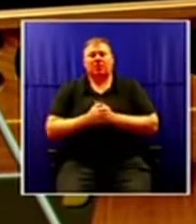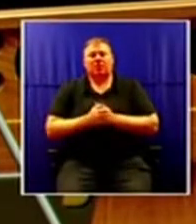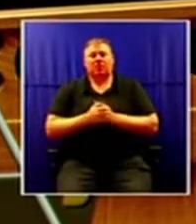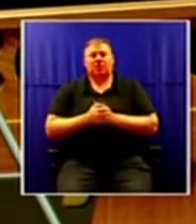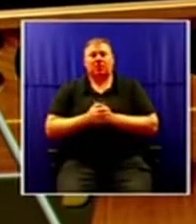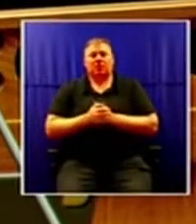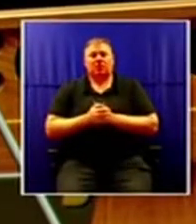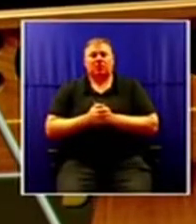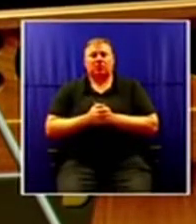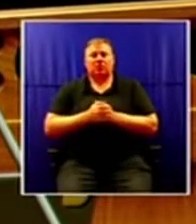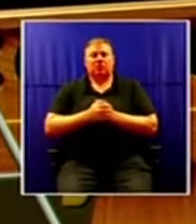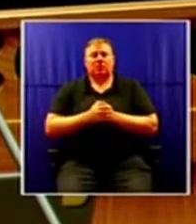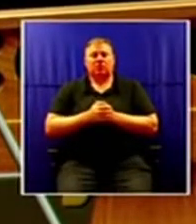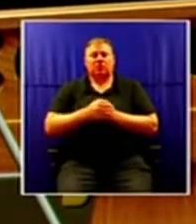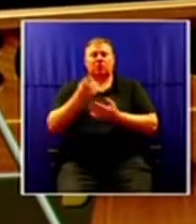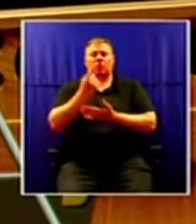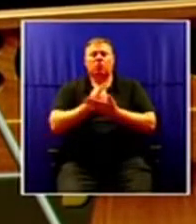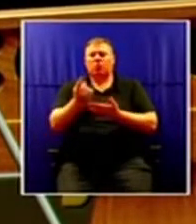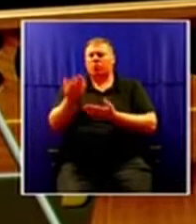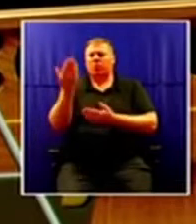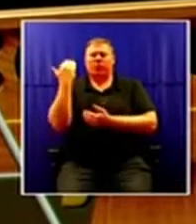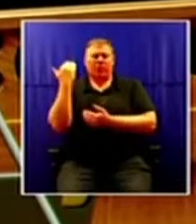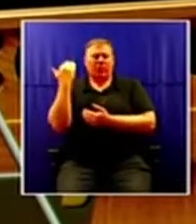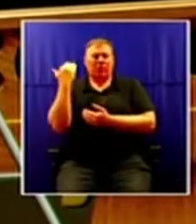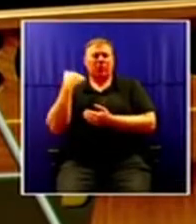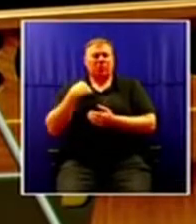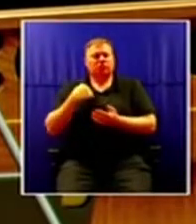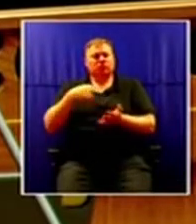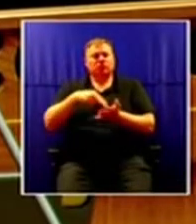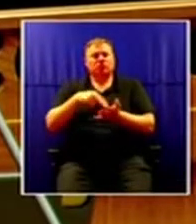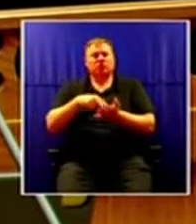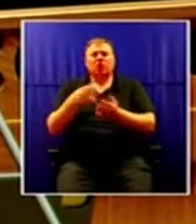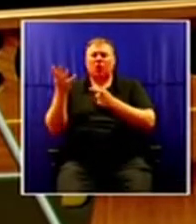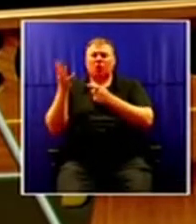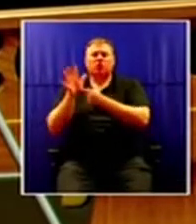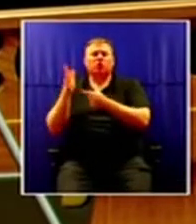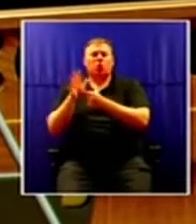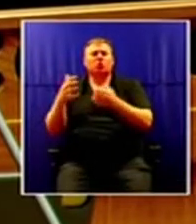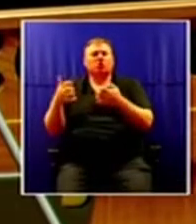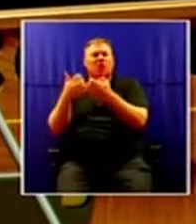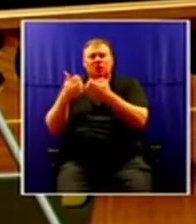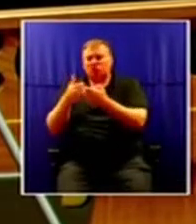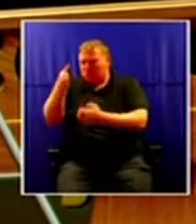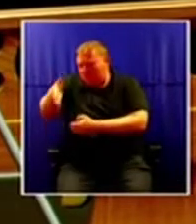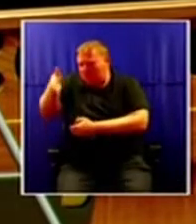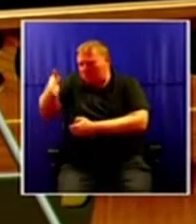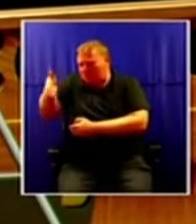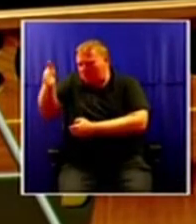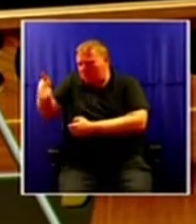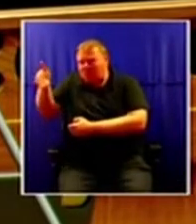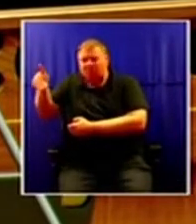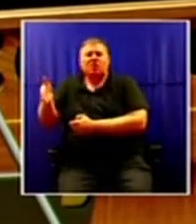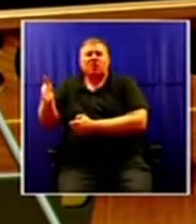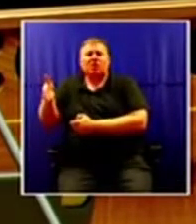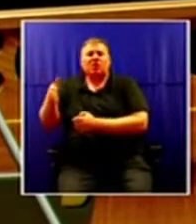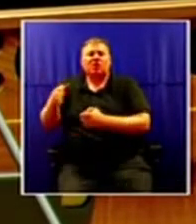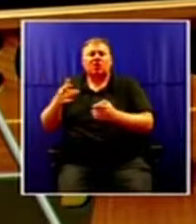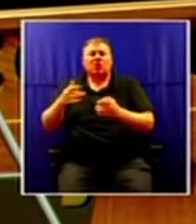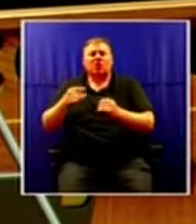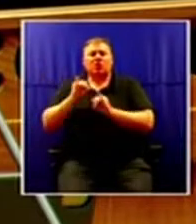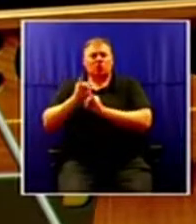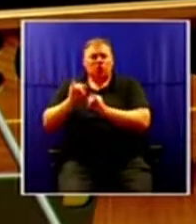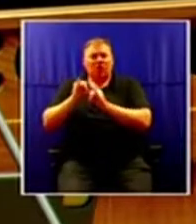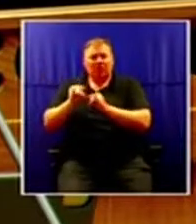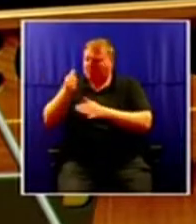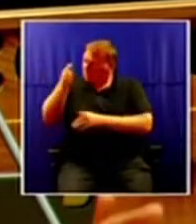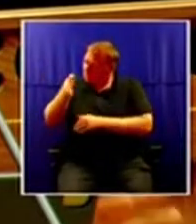forthright about the severe challenges that we face as a nation, and about the many crises that